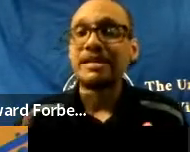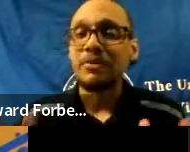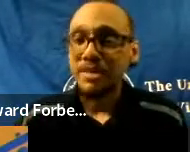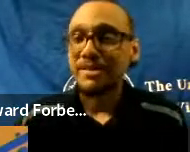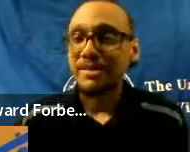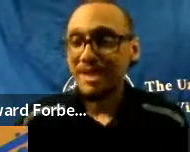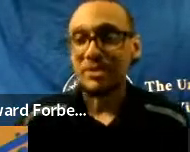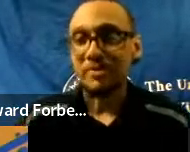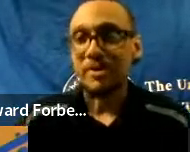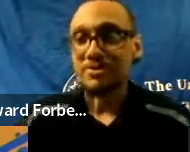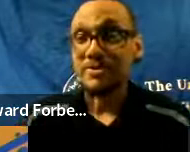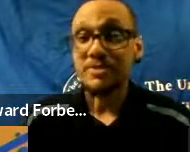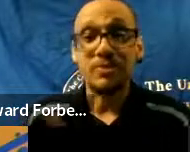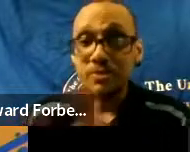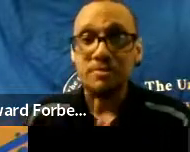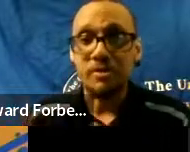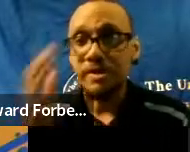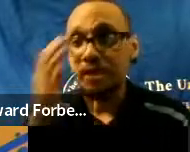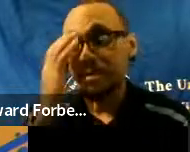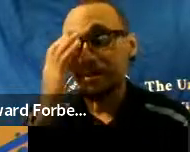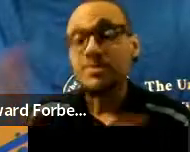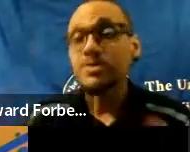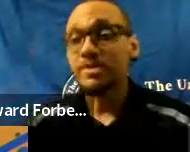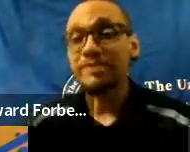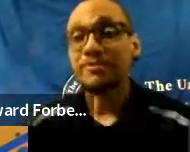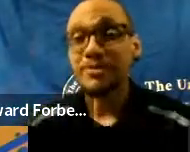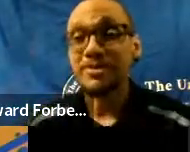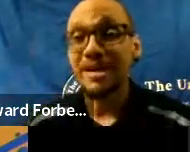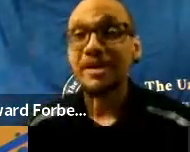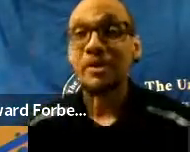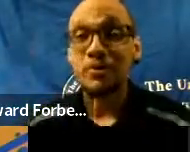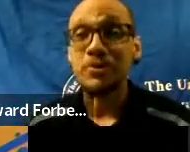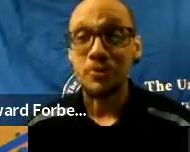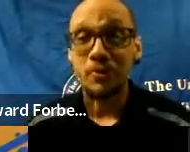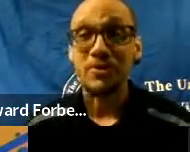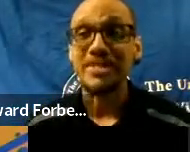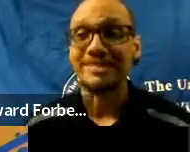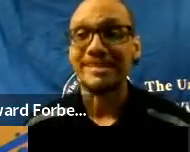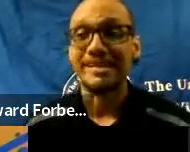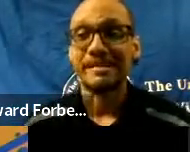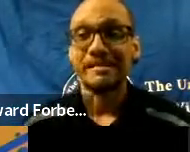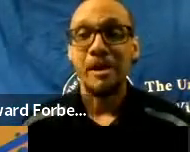that with the National Park Service through this program, this was when I first got my own